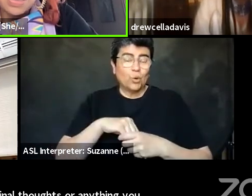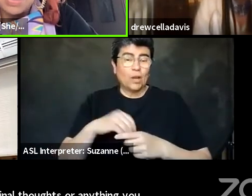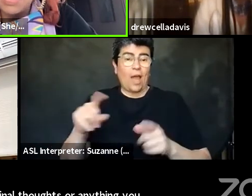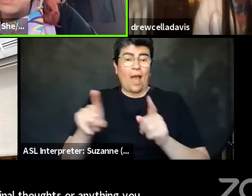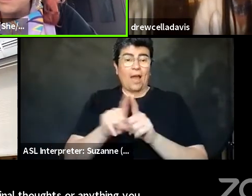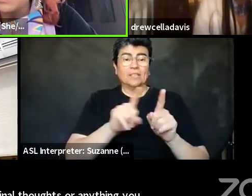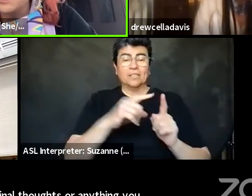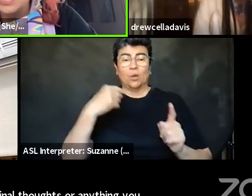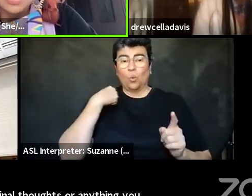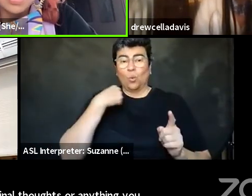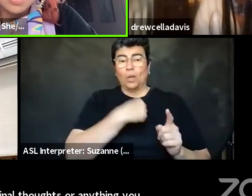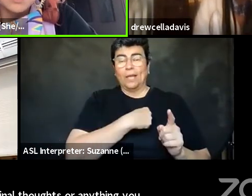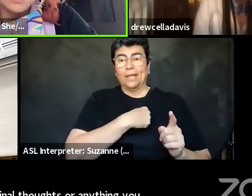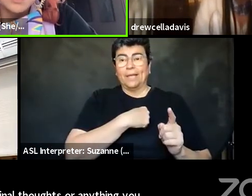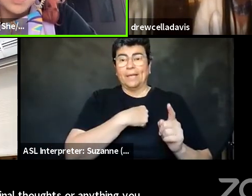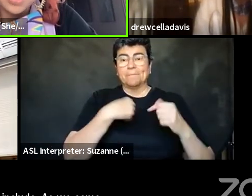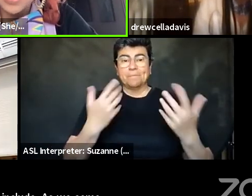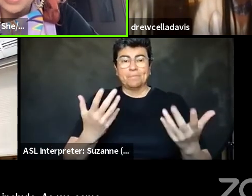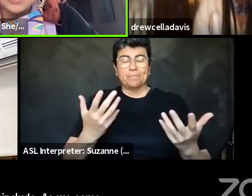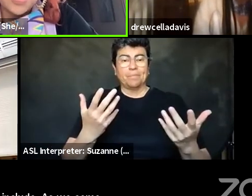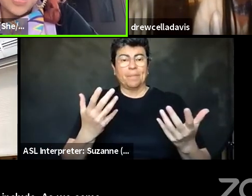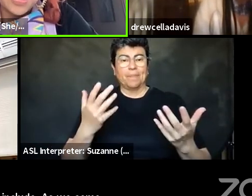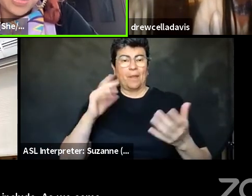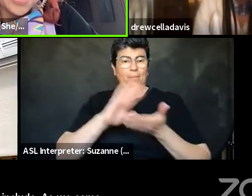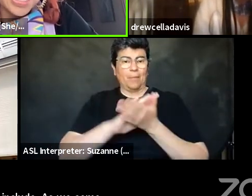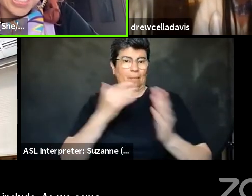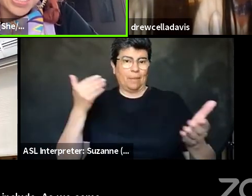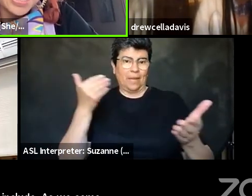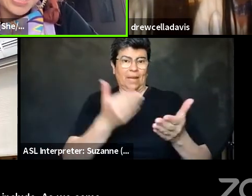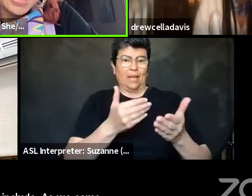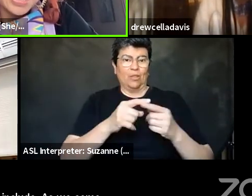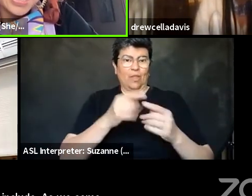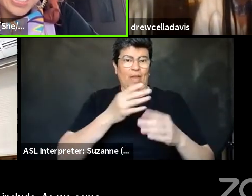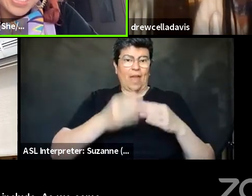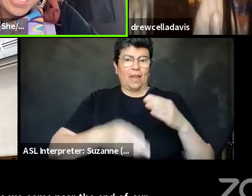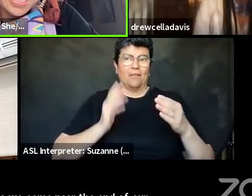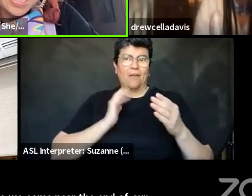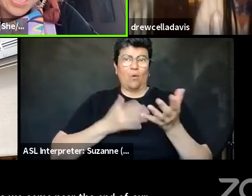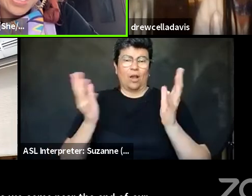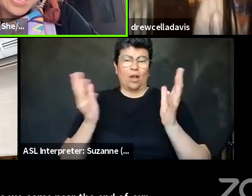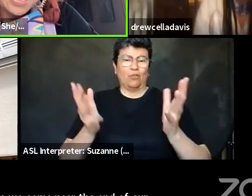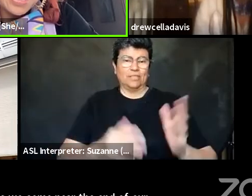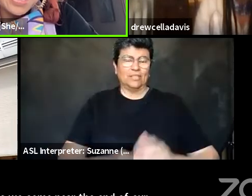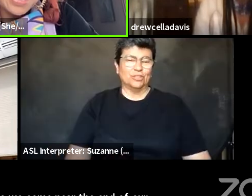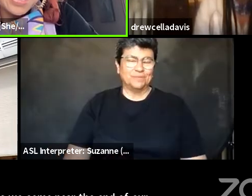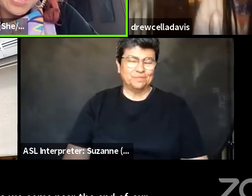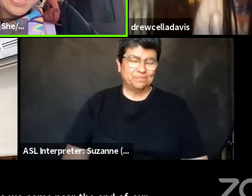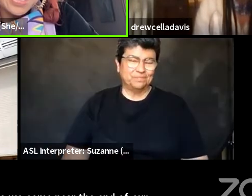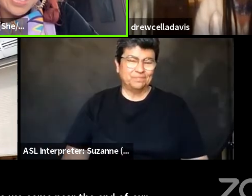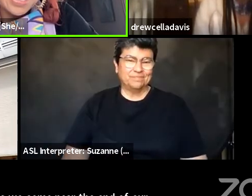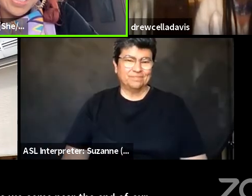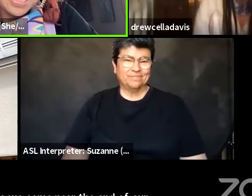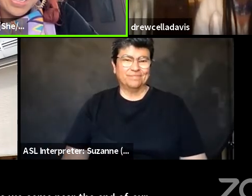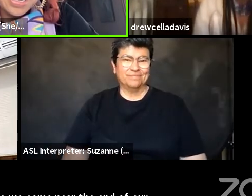we come near the end of our conversations.